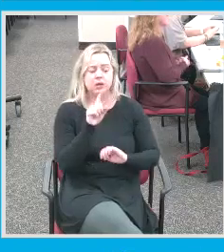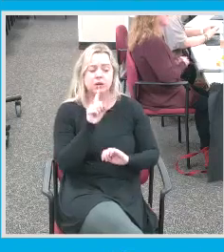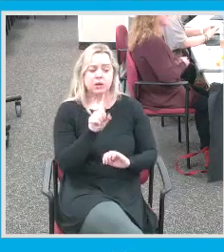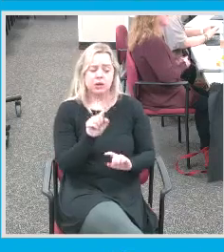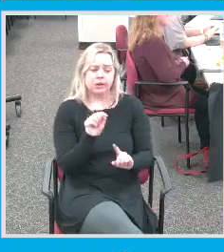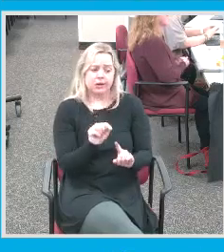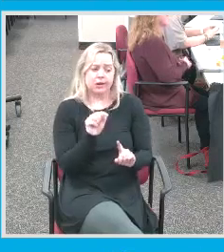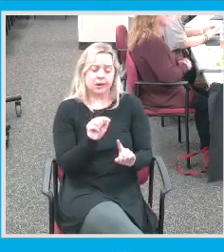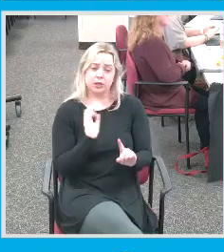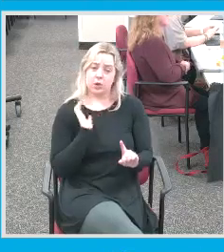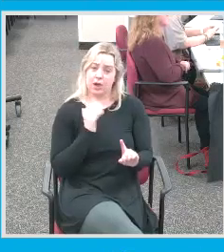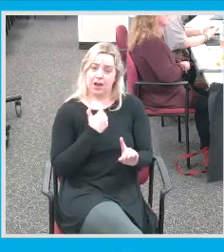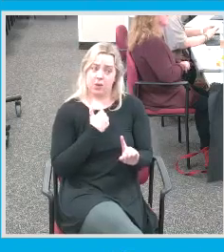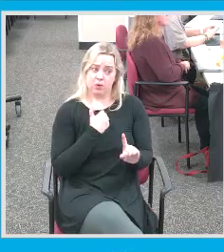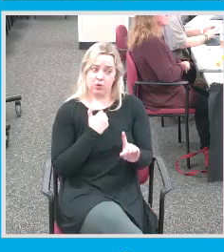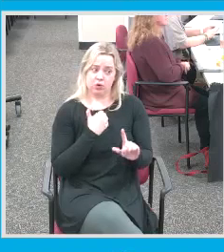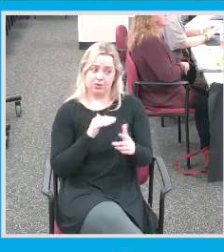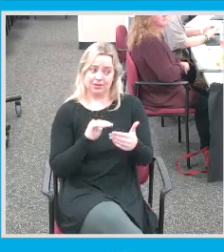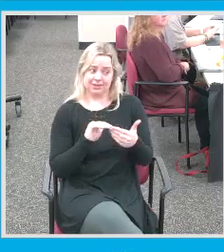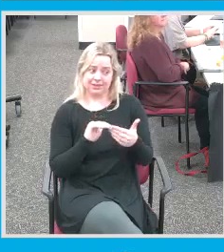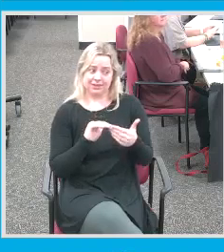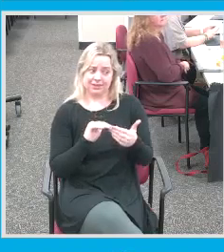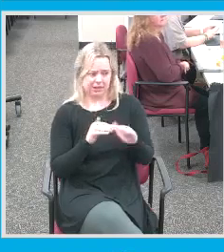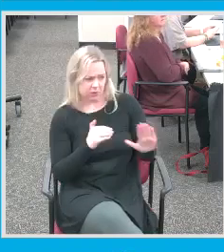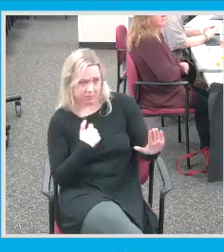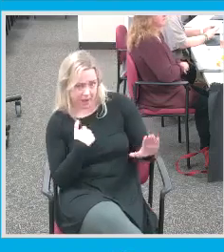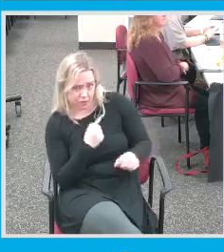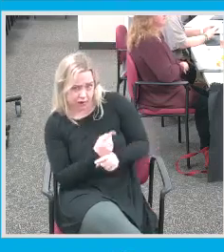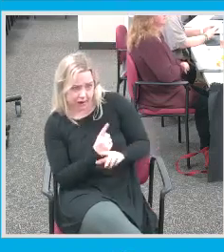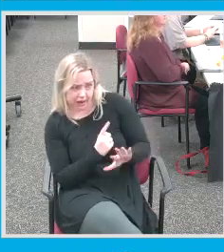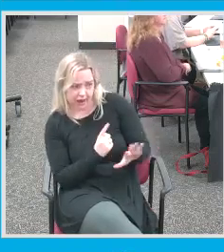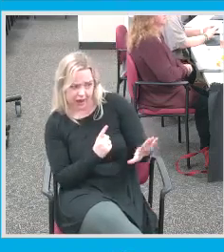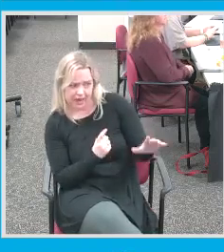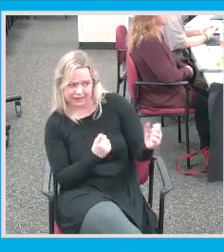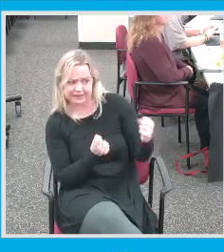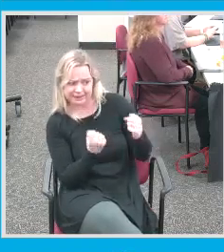characteristics about our community, was that correct, by the way? Okay, that's what I thought.